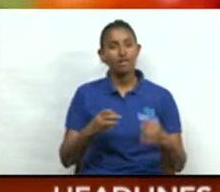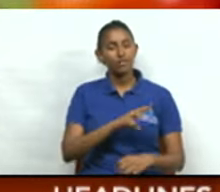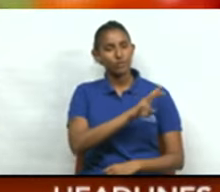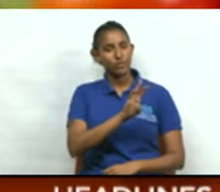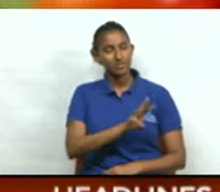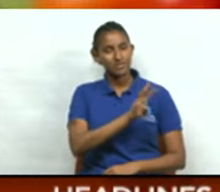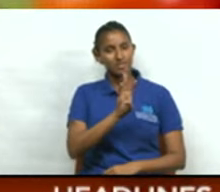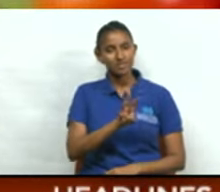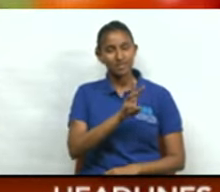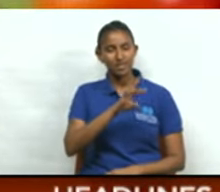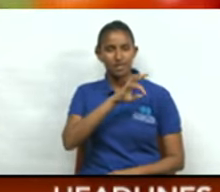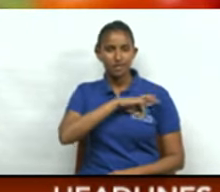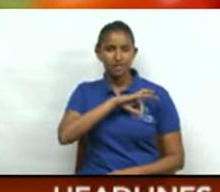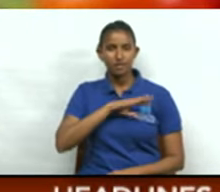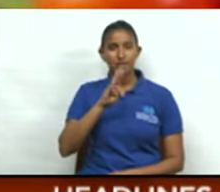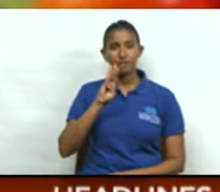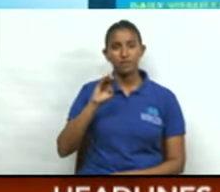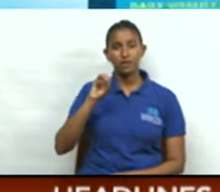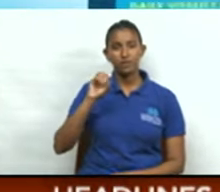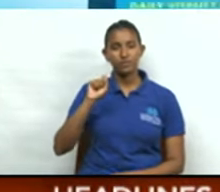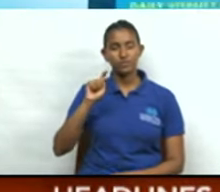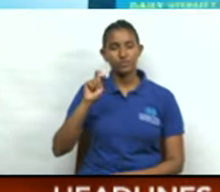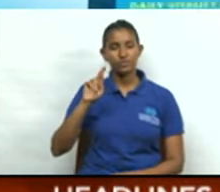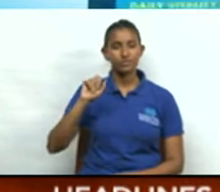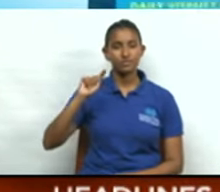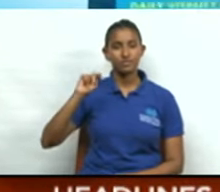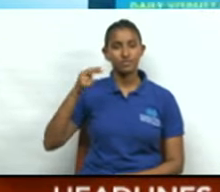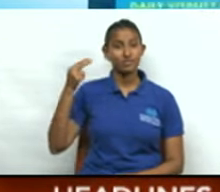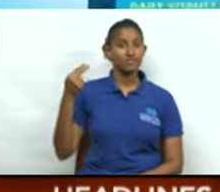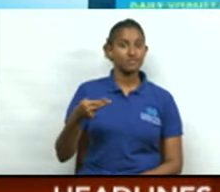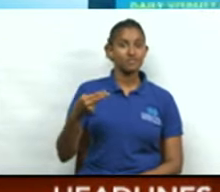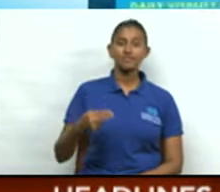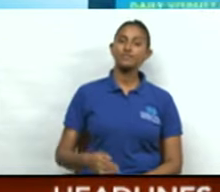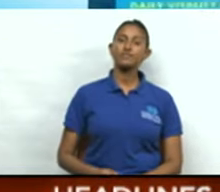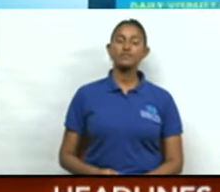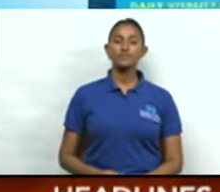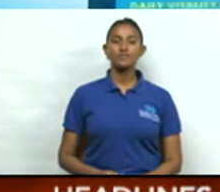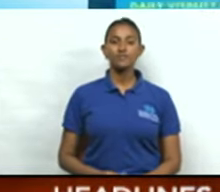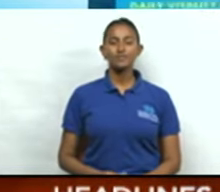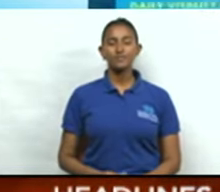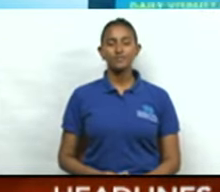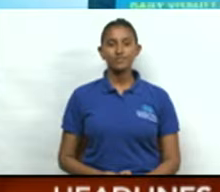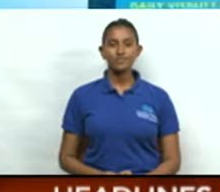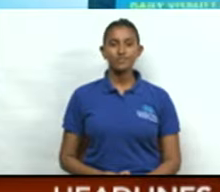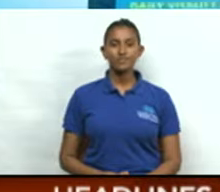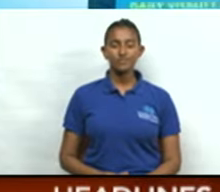Wellness Wednesday, brought to you by BioStrength. Get what you need naturally.